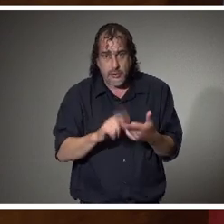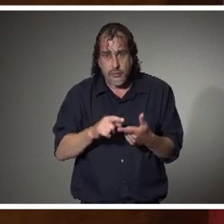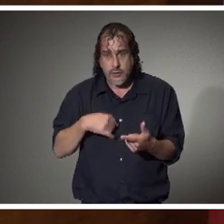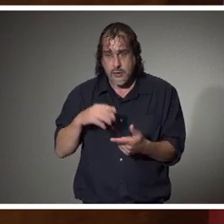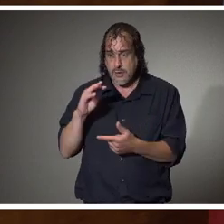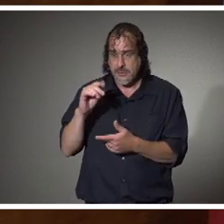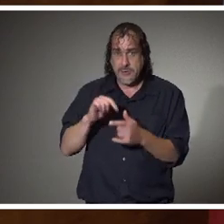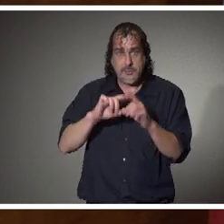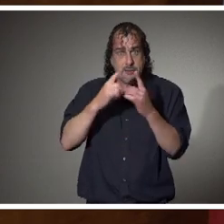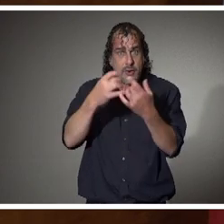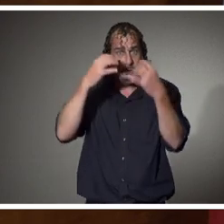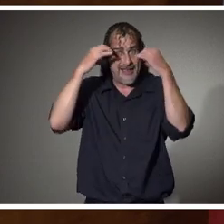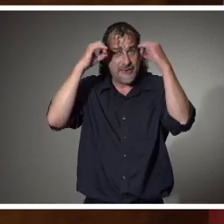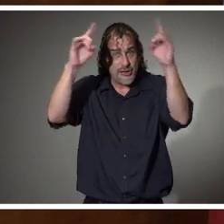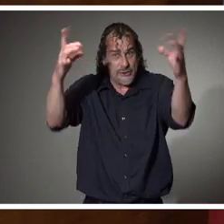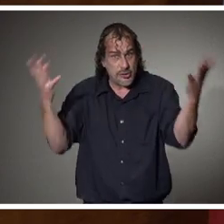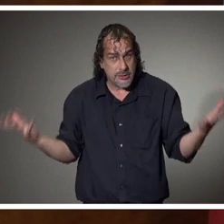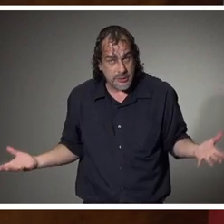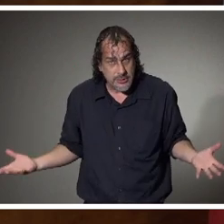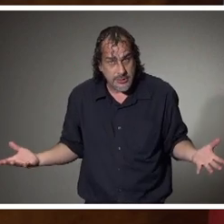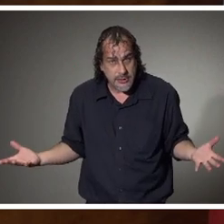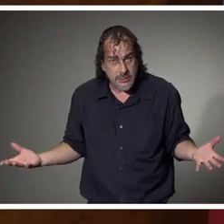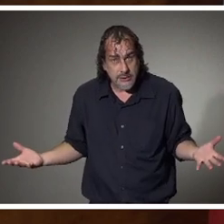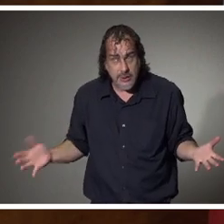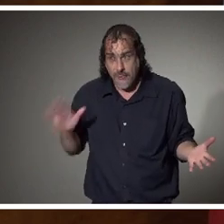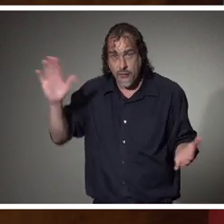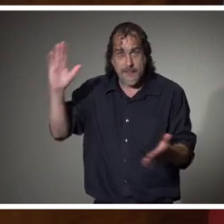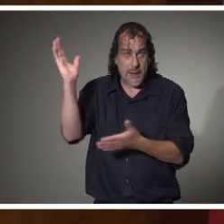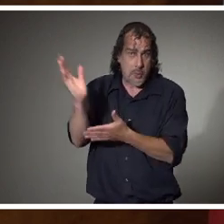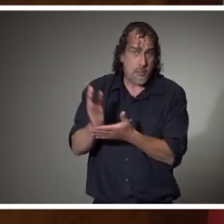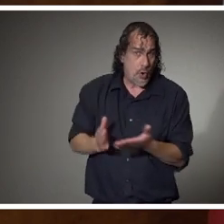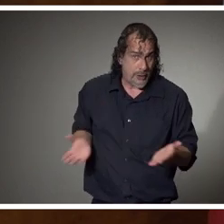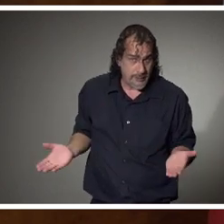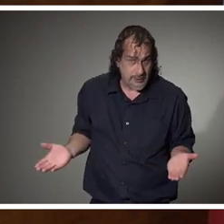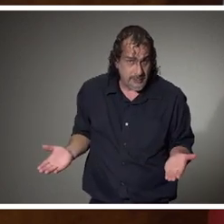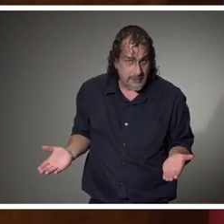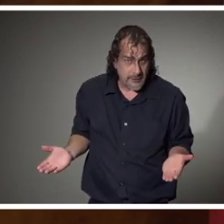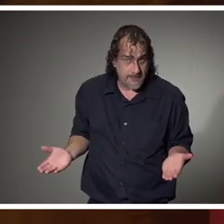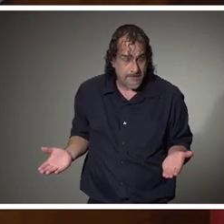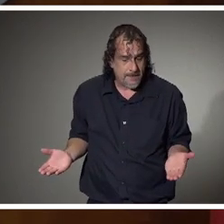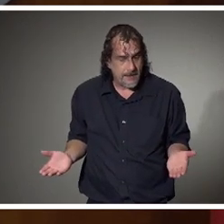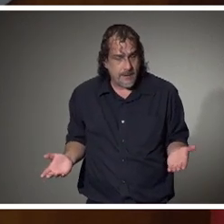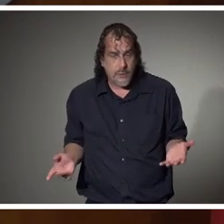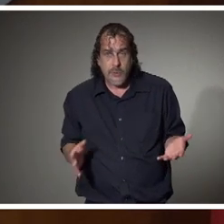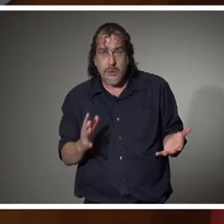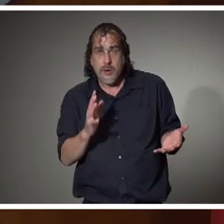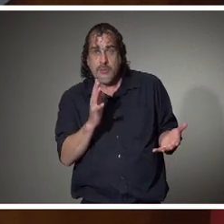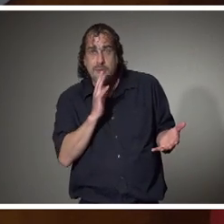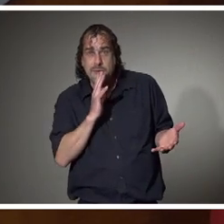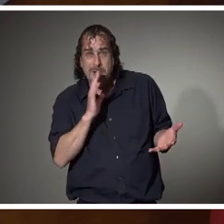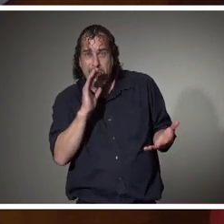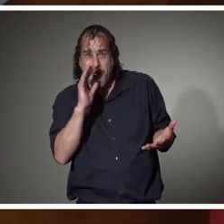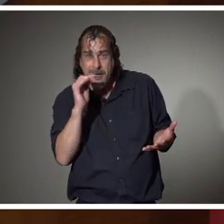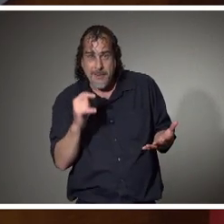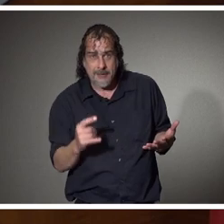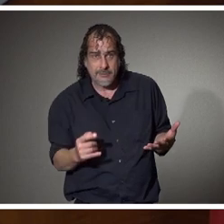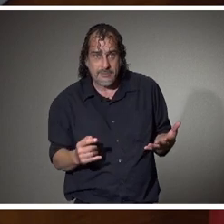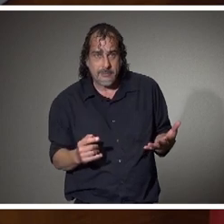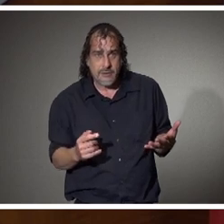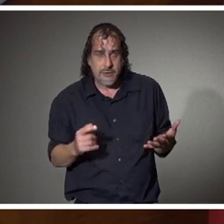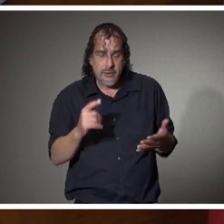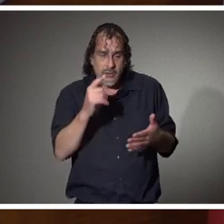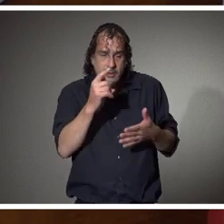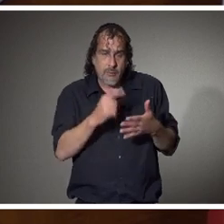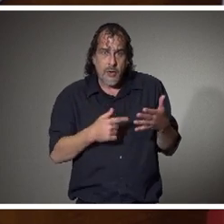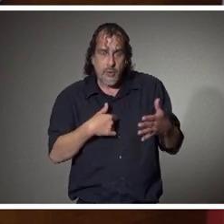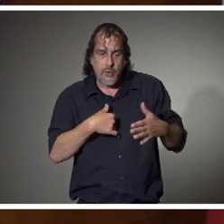of Education for their allocation in these different times. When you talk about what we are